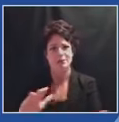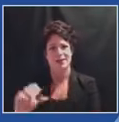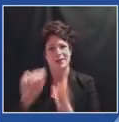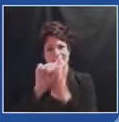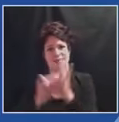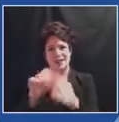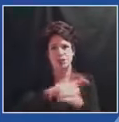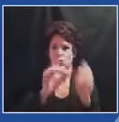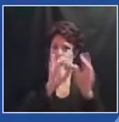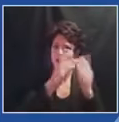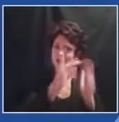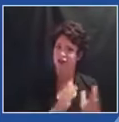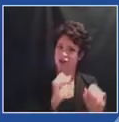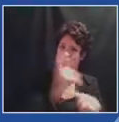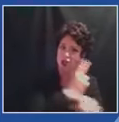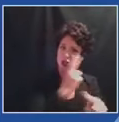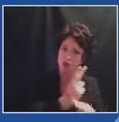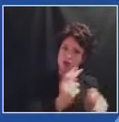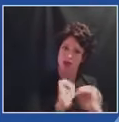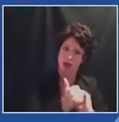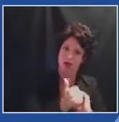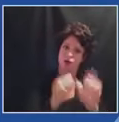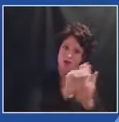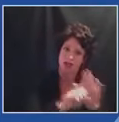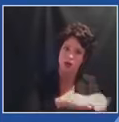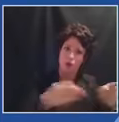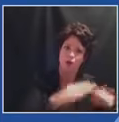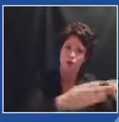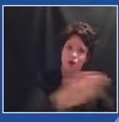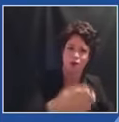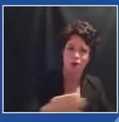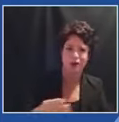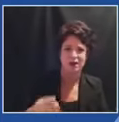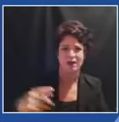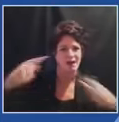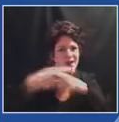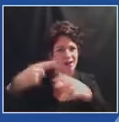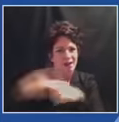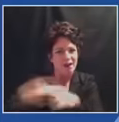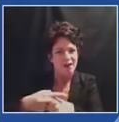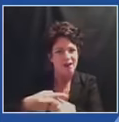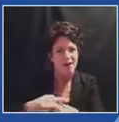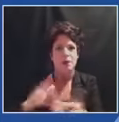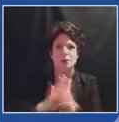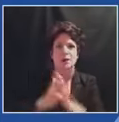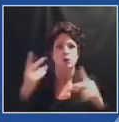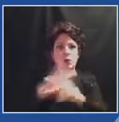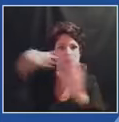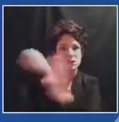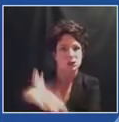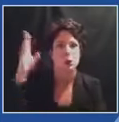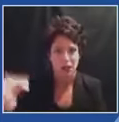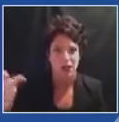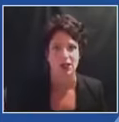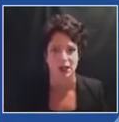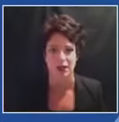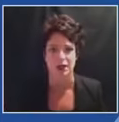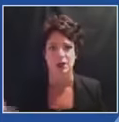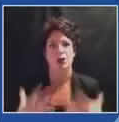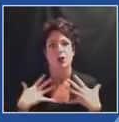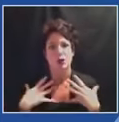leaders can use to inform the reopening plans, this is going to continue to be worse than it would have been otherwise. Recovery